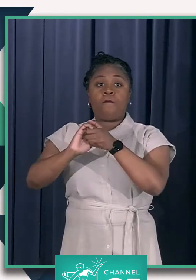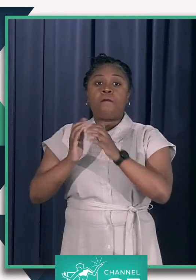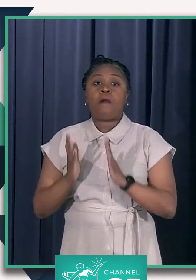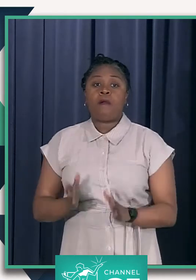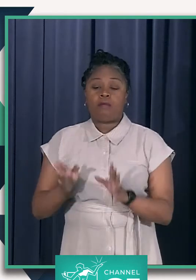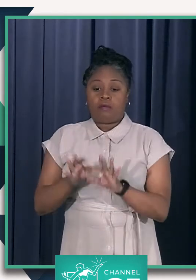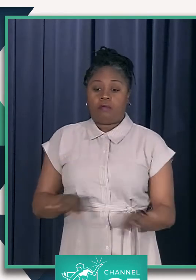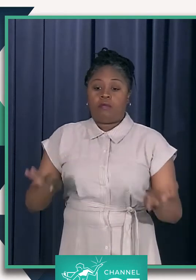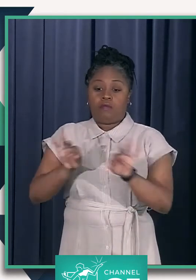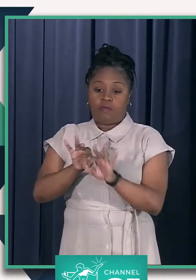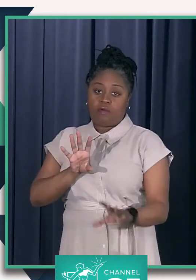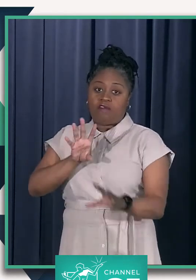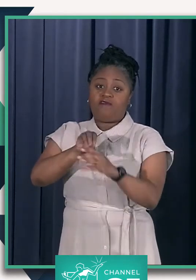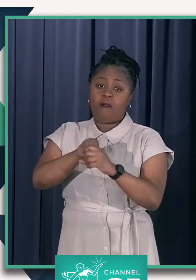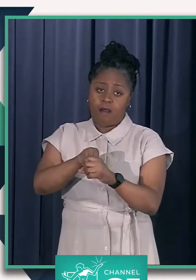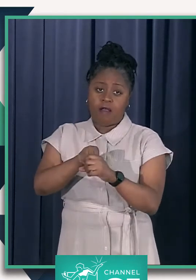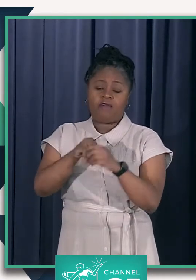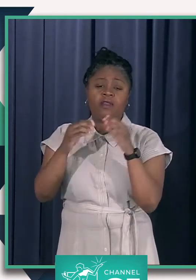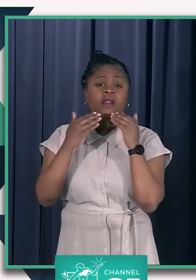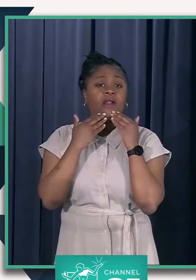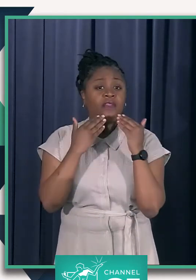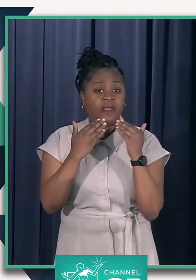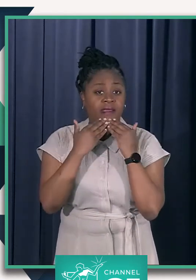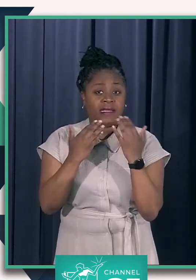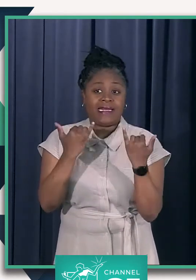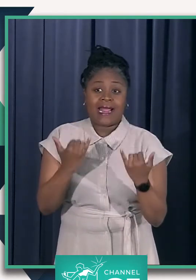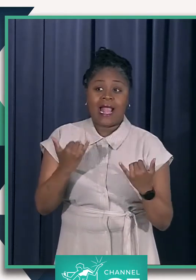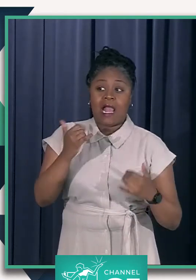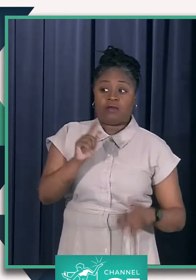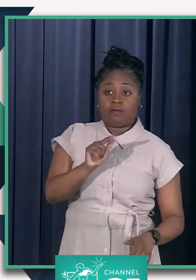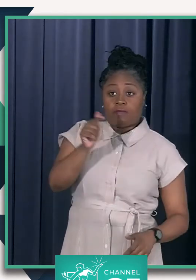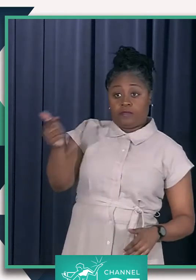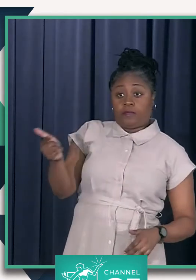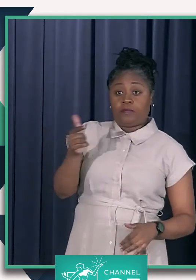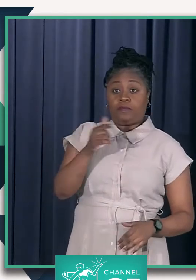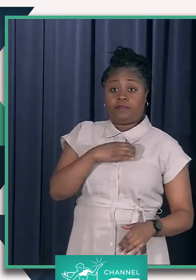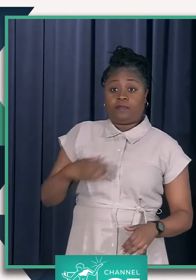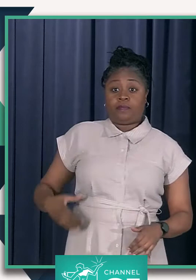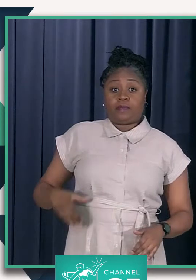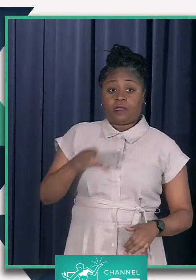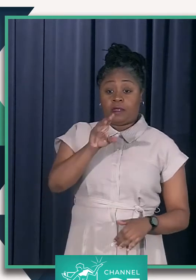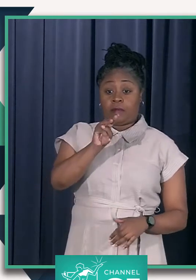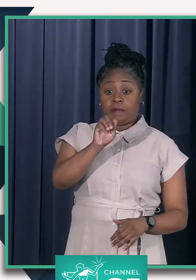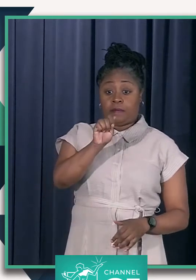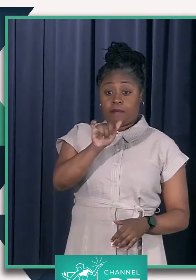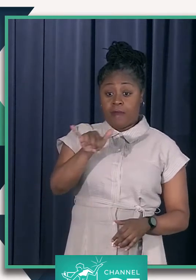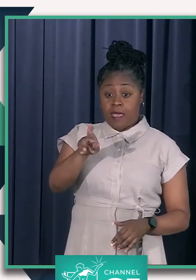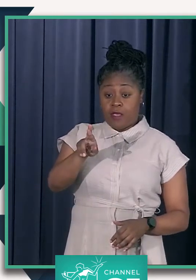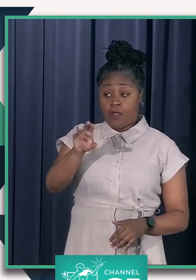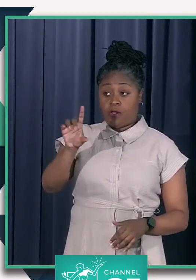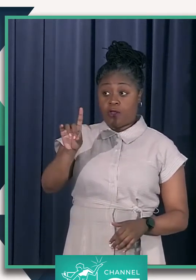investment. So thank you. At this time, I'll turn it back over to, I believe, Mayor Duggan, who will introduce Tahira.